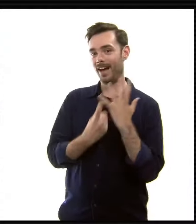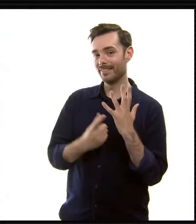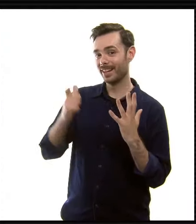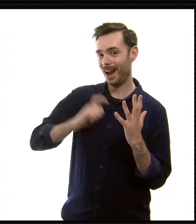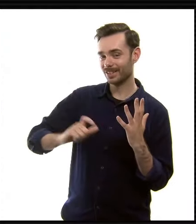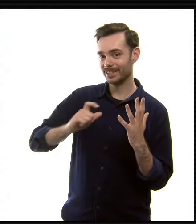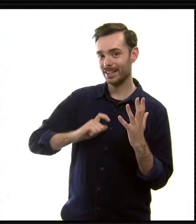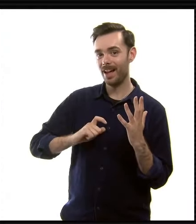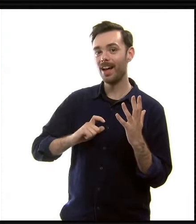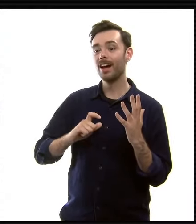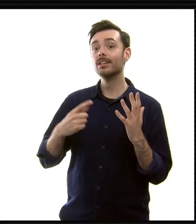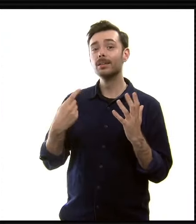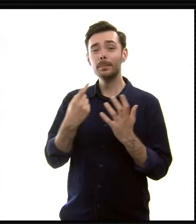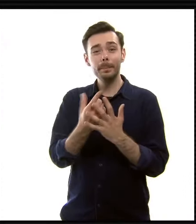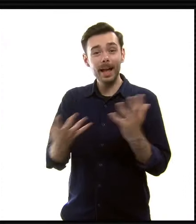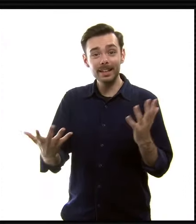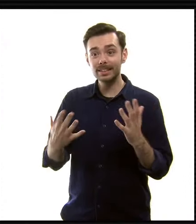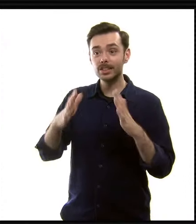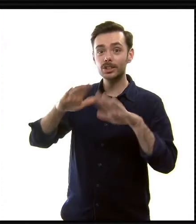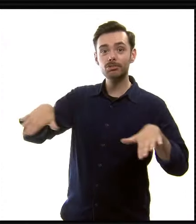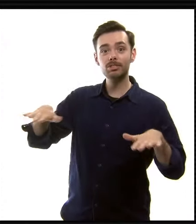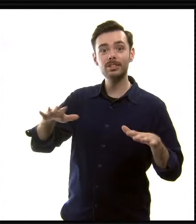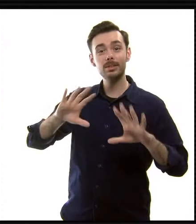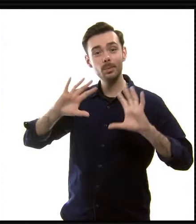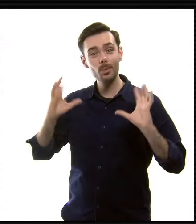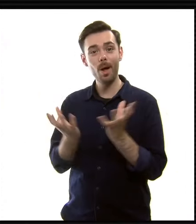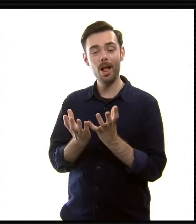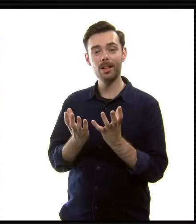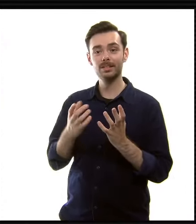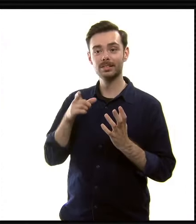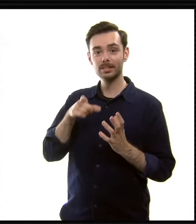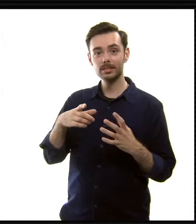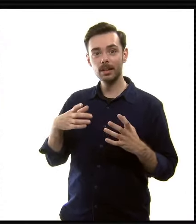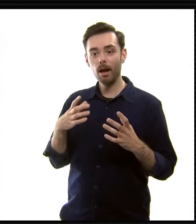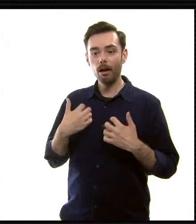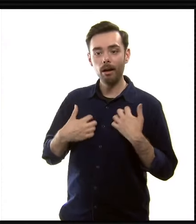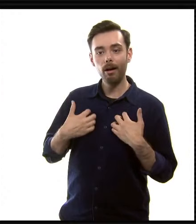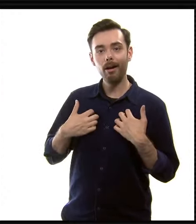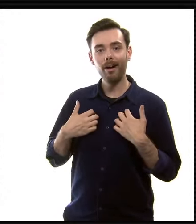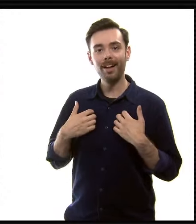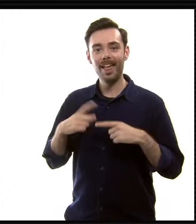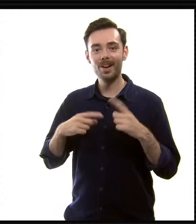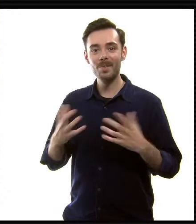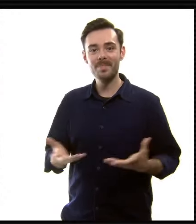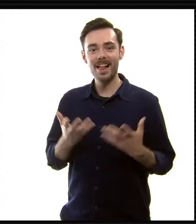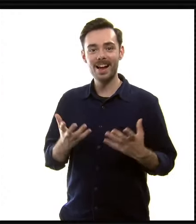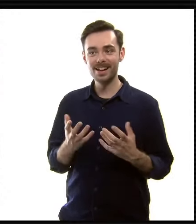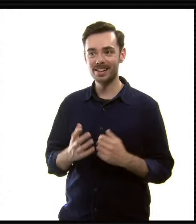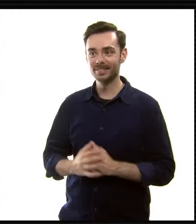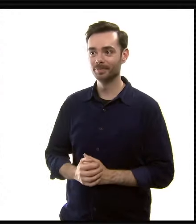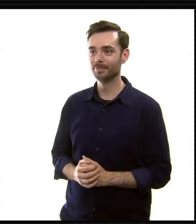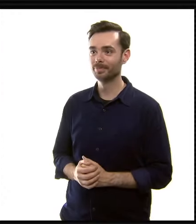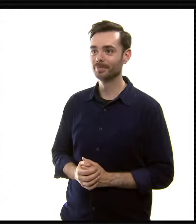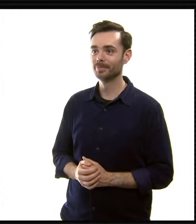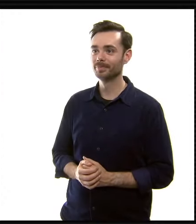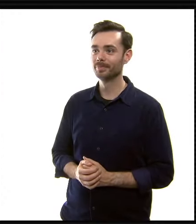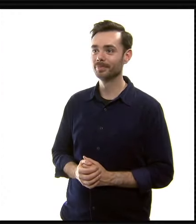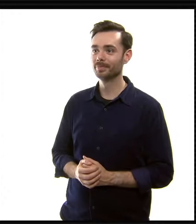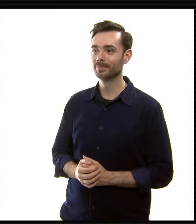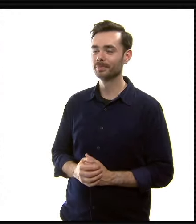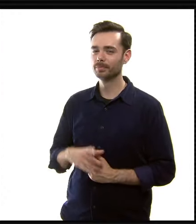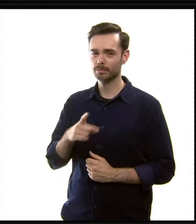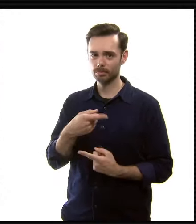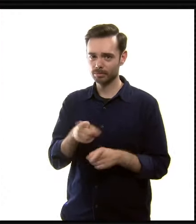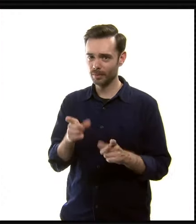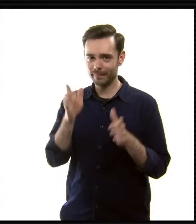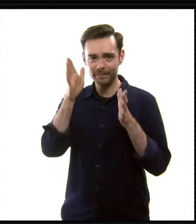kids around the world to Lego play. The fans are so passionate about Lego Friends World. I think we can see a few of them